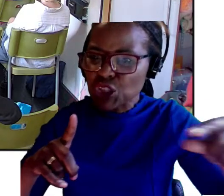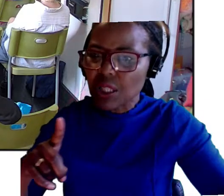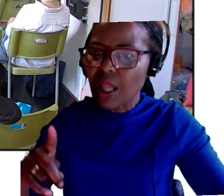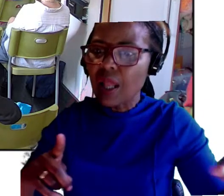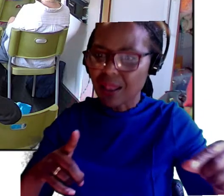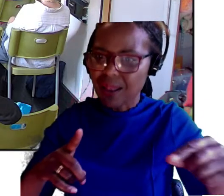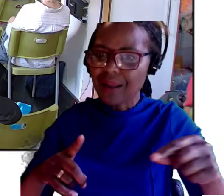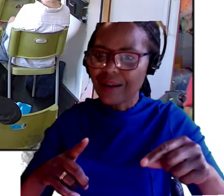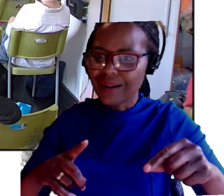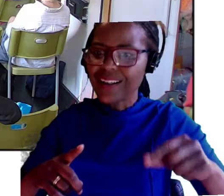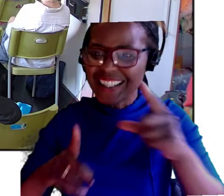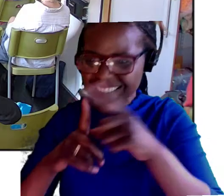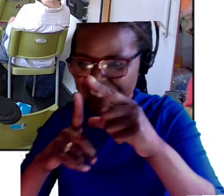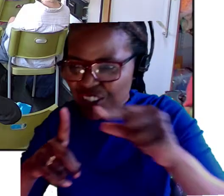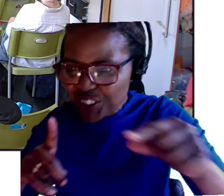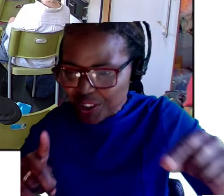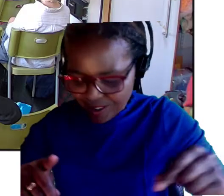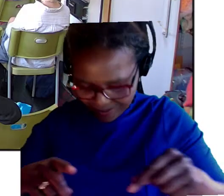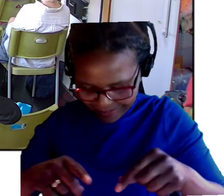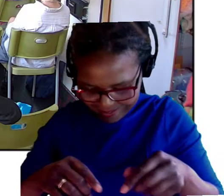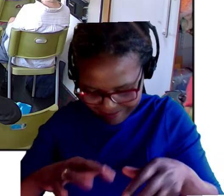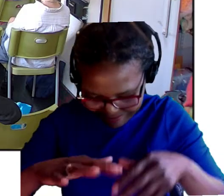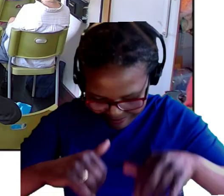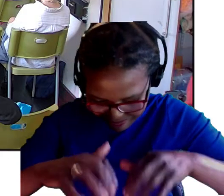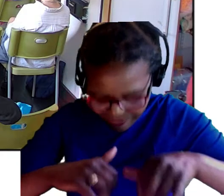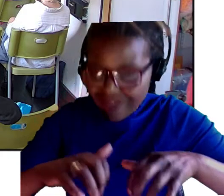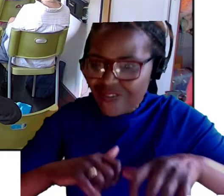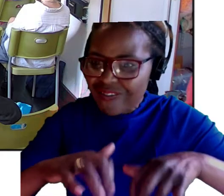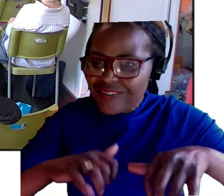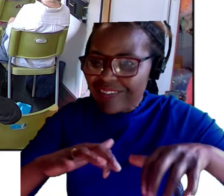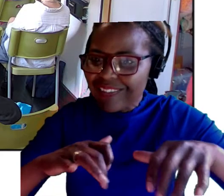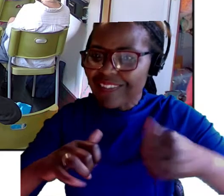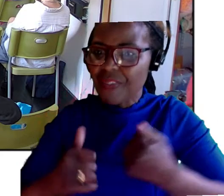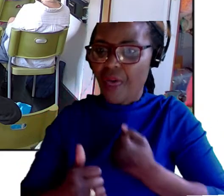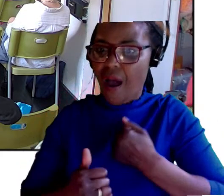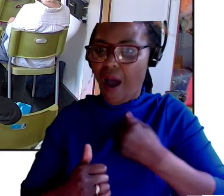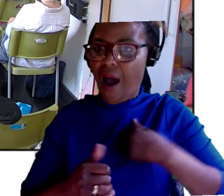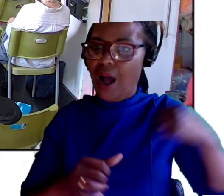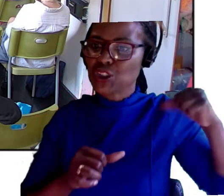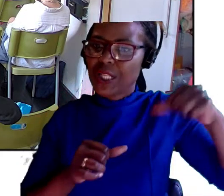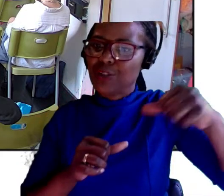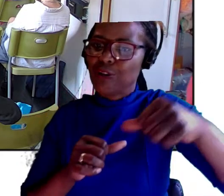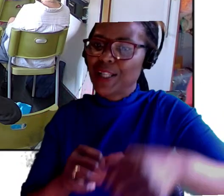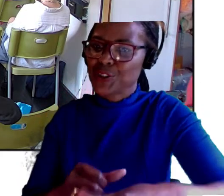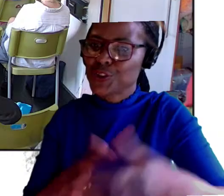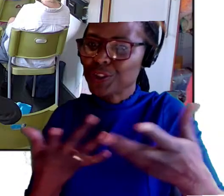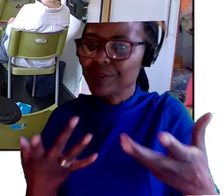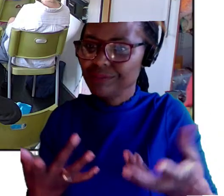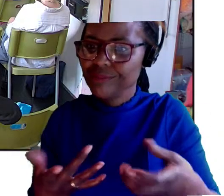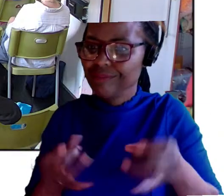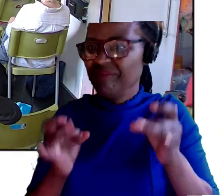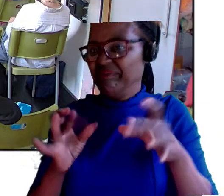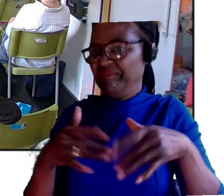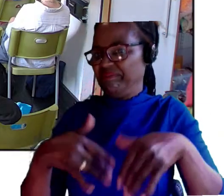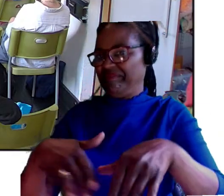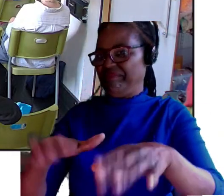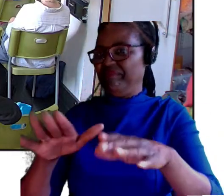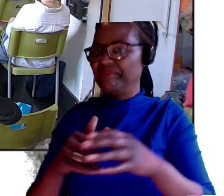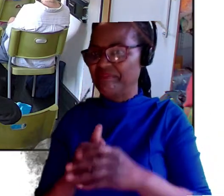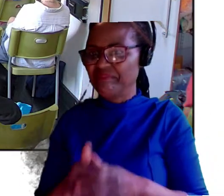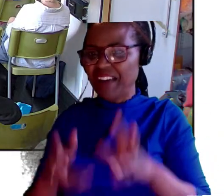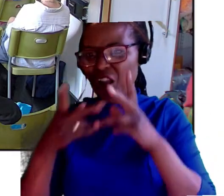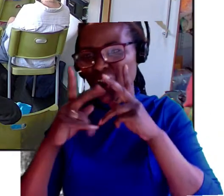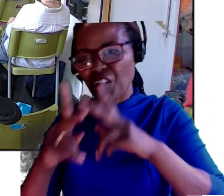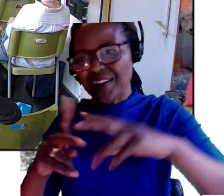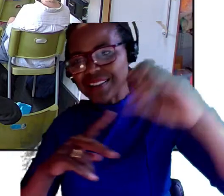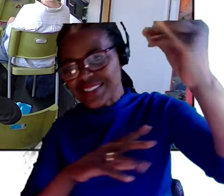archaeology that our generation had left behind, and looking through countless images of sunsets, and